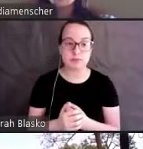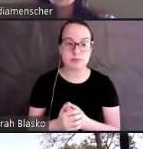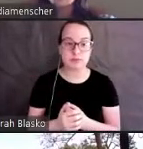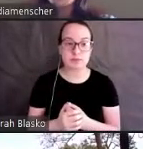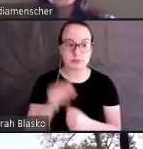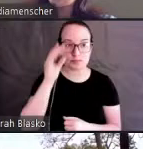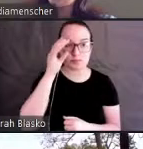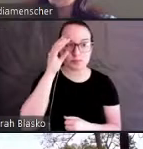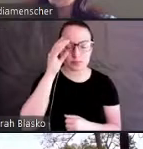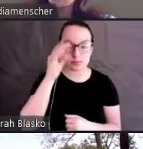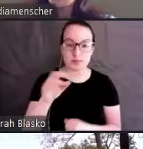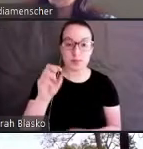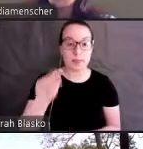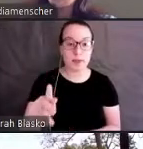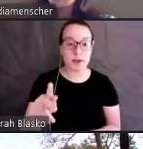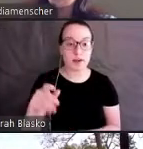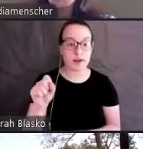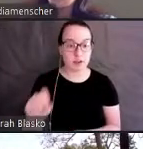All right, so